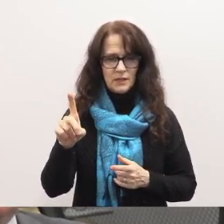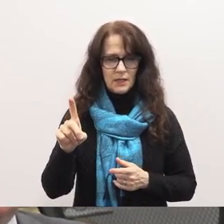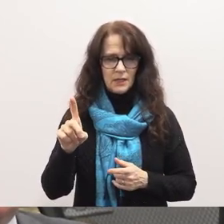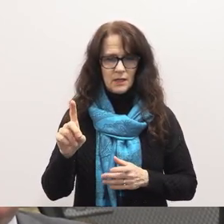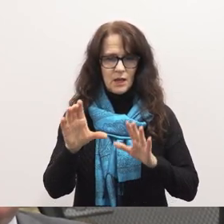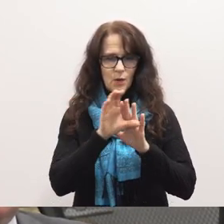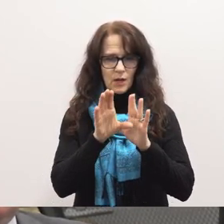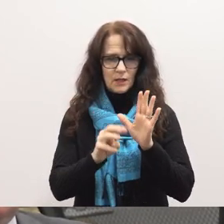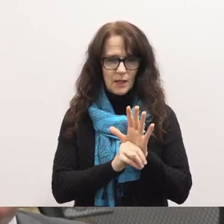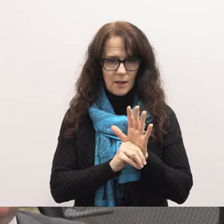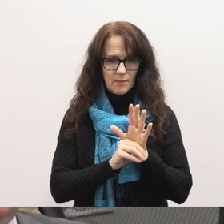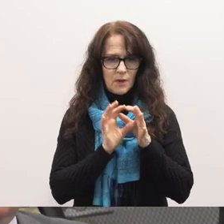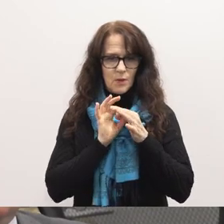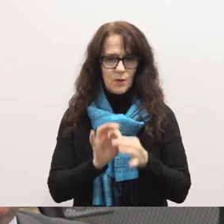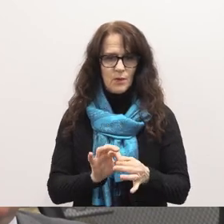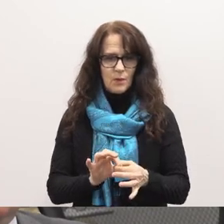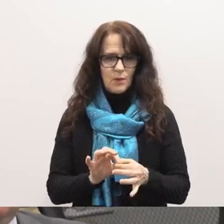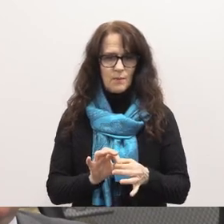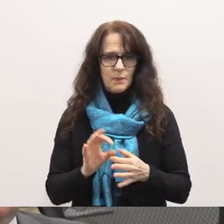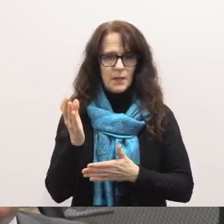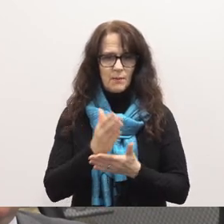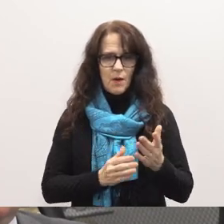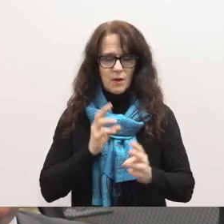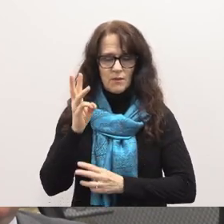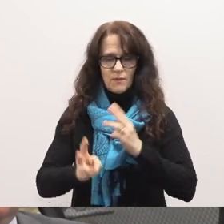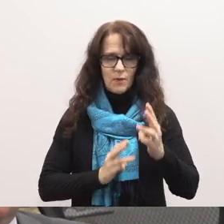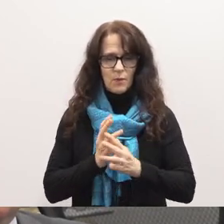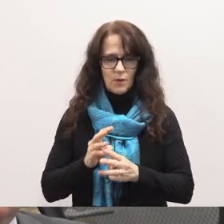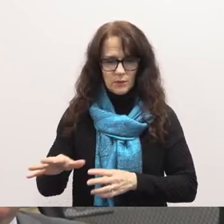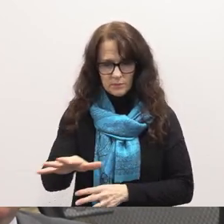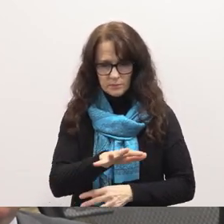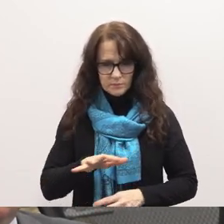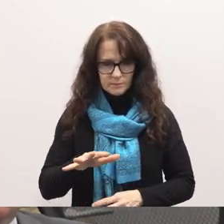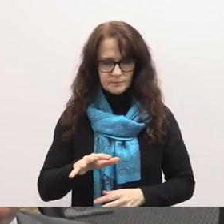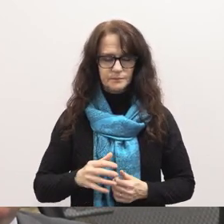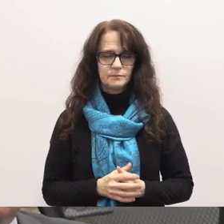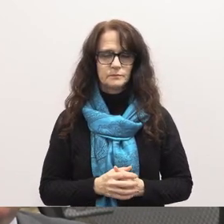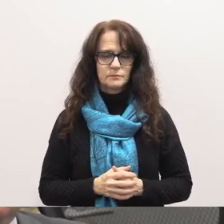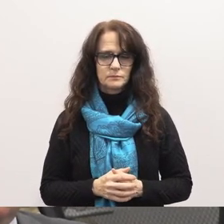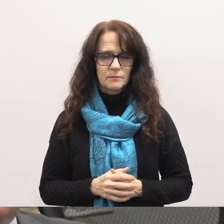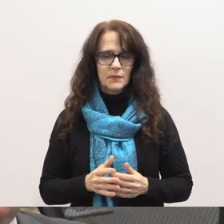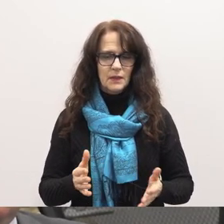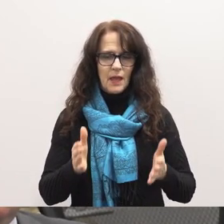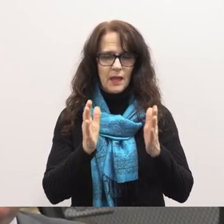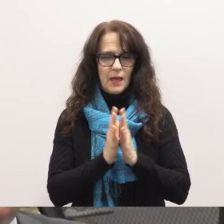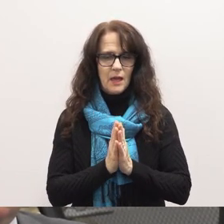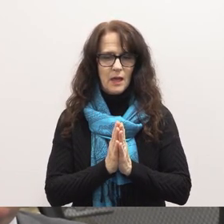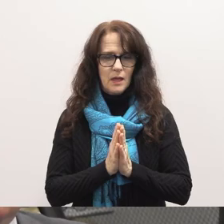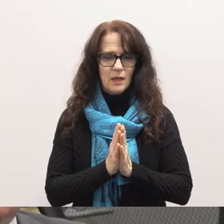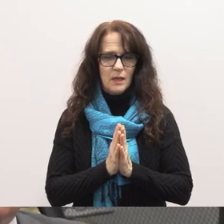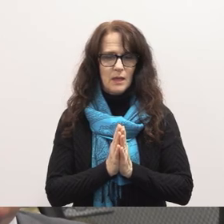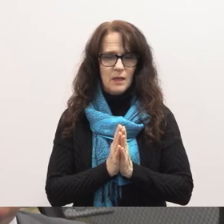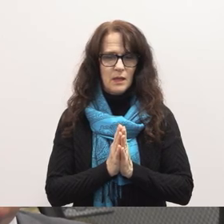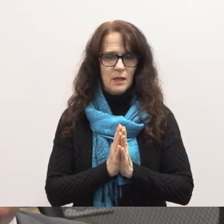District curriculum regarding that part of the world. They called for